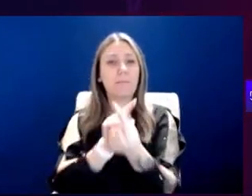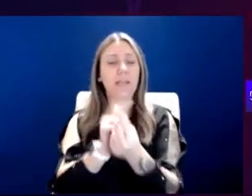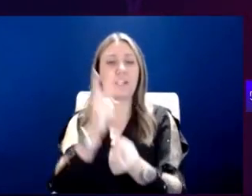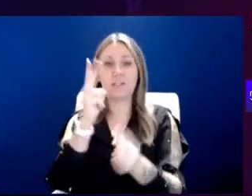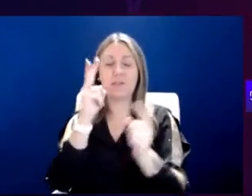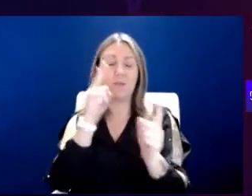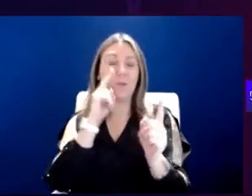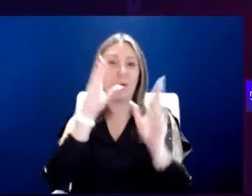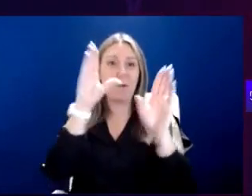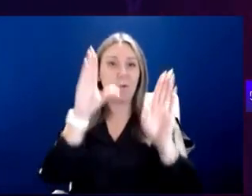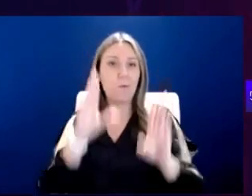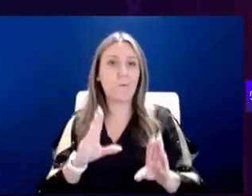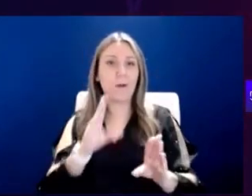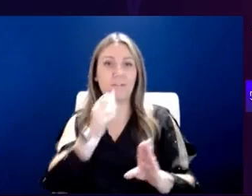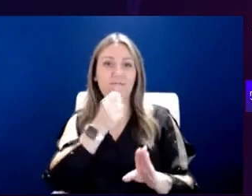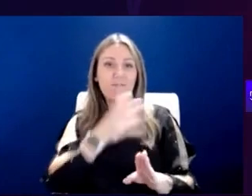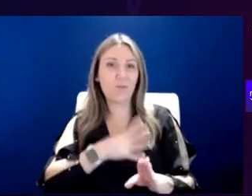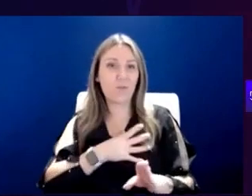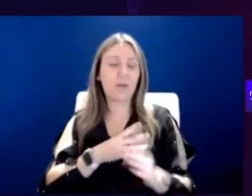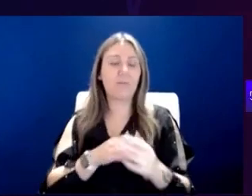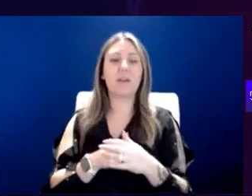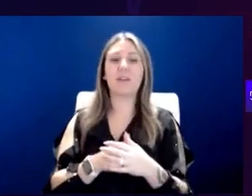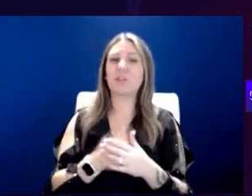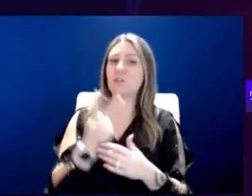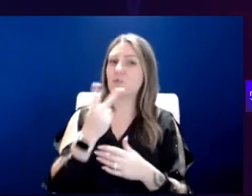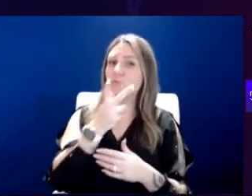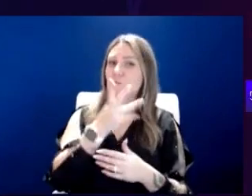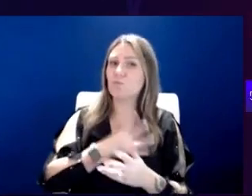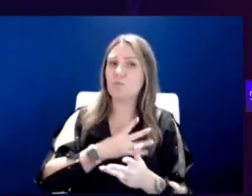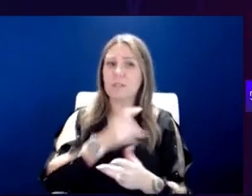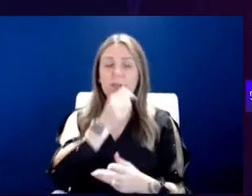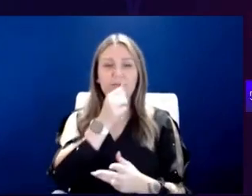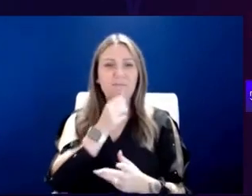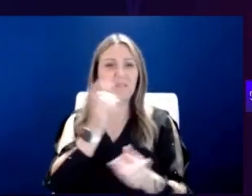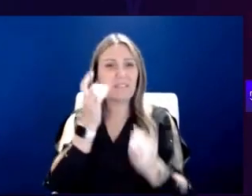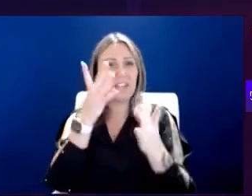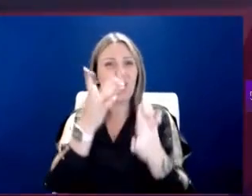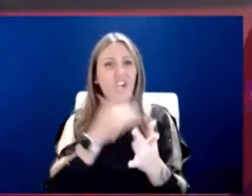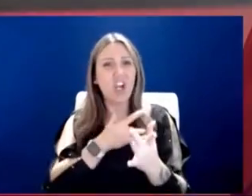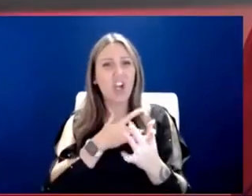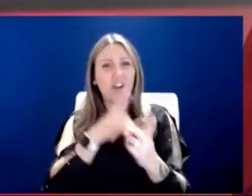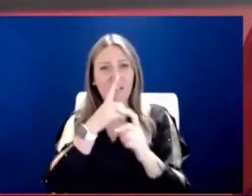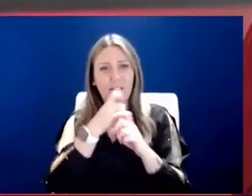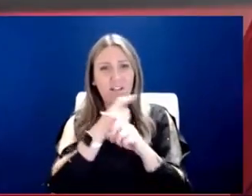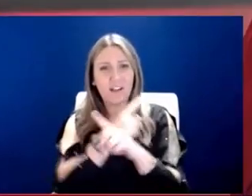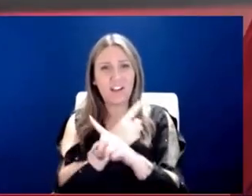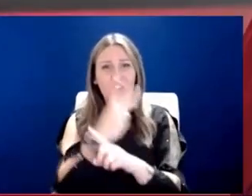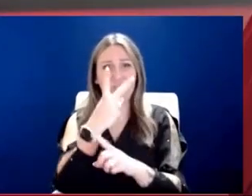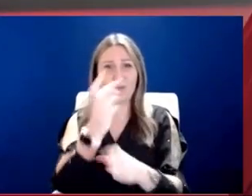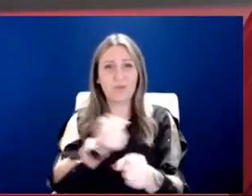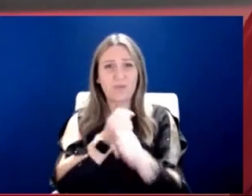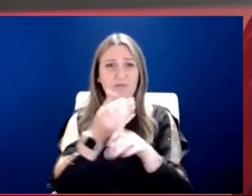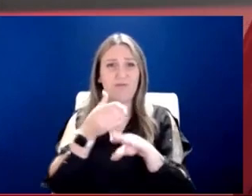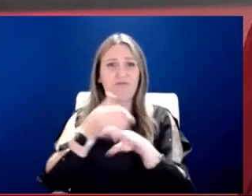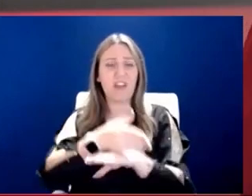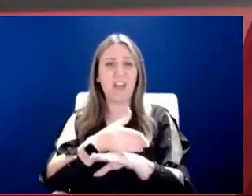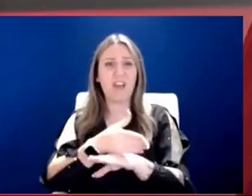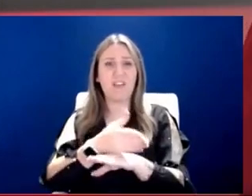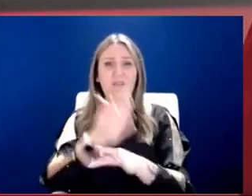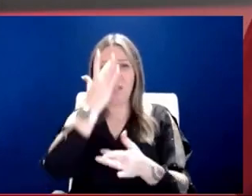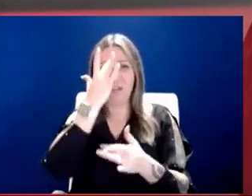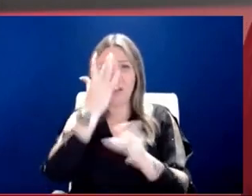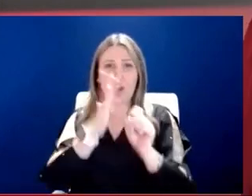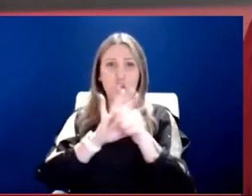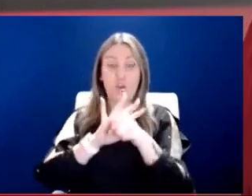They are two women who are suffering horrible heart complications 2 years after they got sick with COVID. They're not alone. They're among